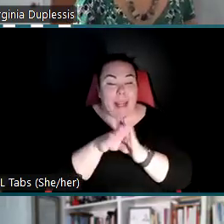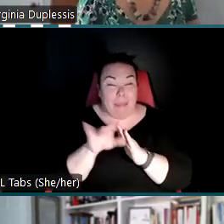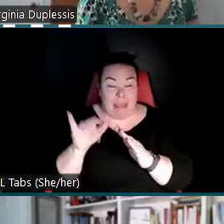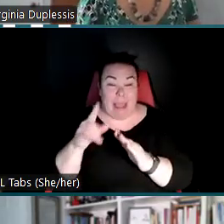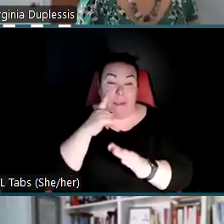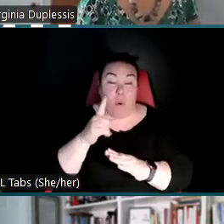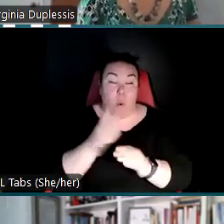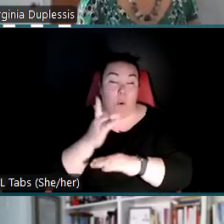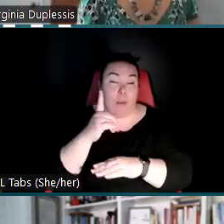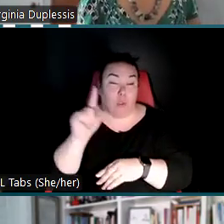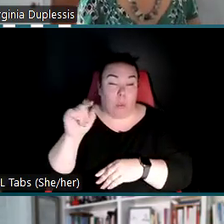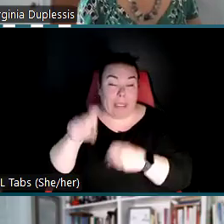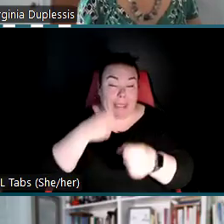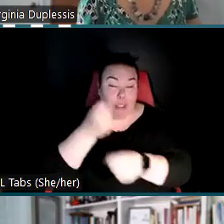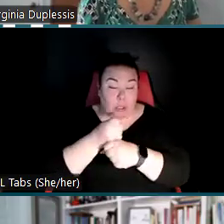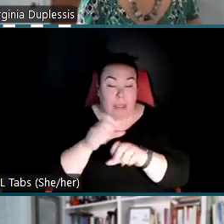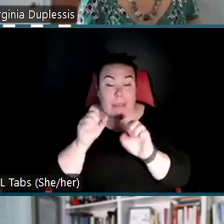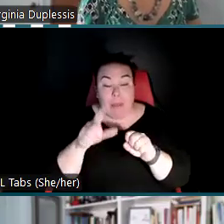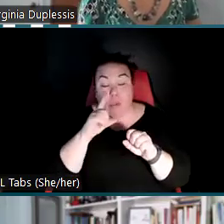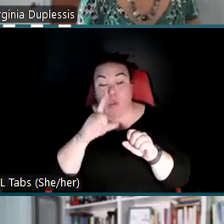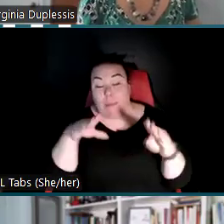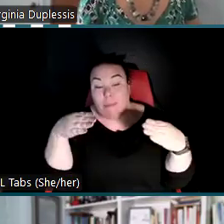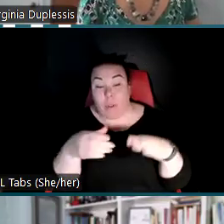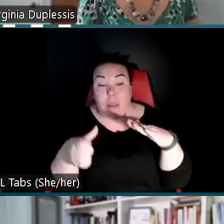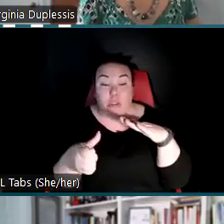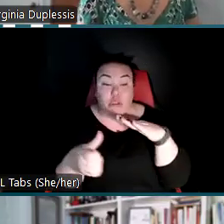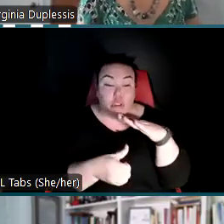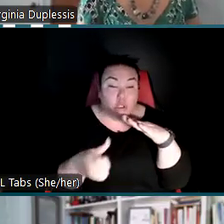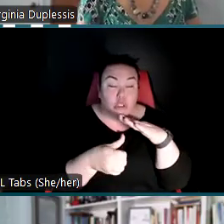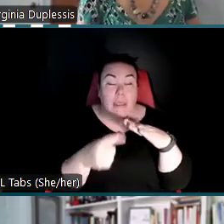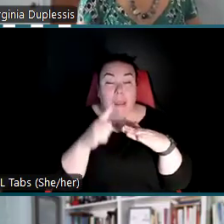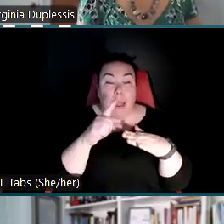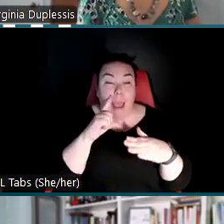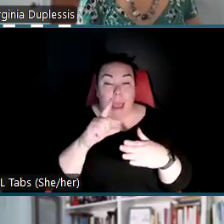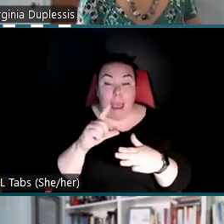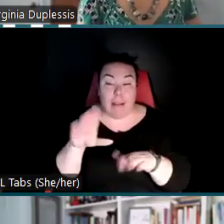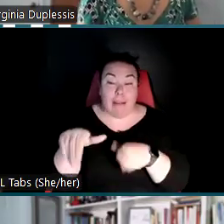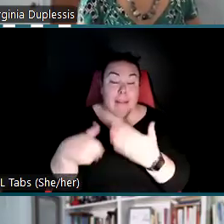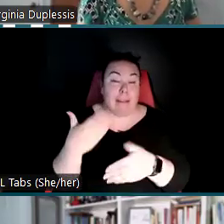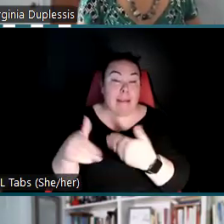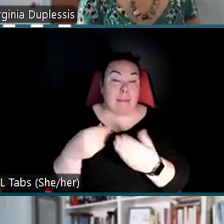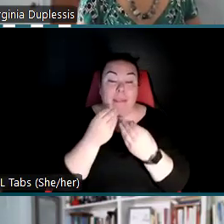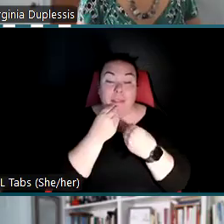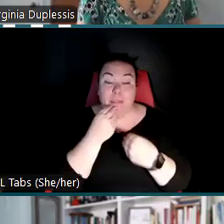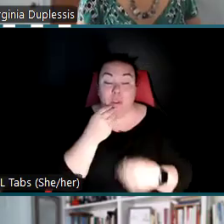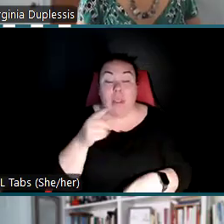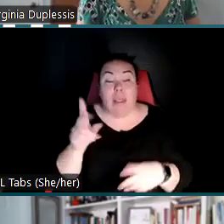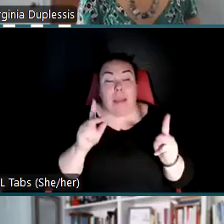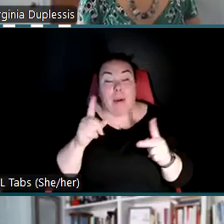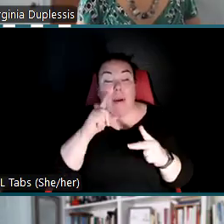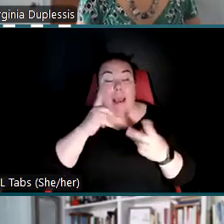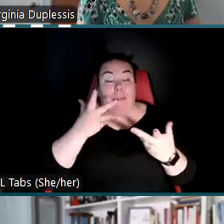on sheltering and feeding, ensuring that people post-disaster have whatever they need to begin